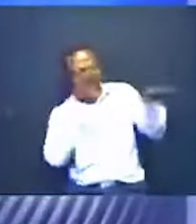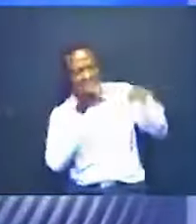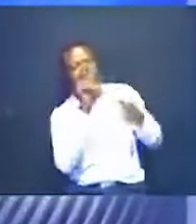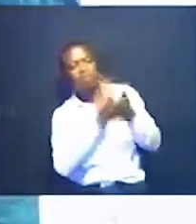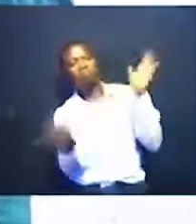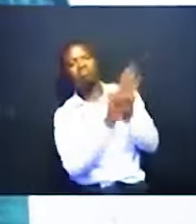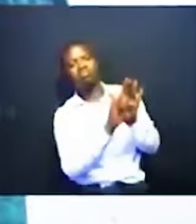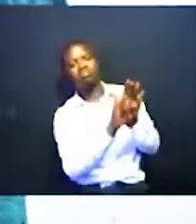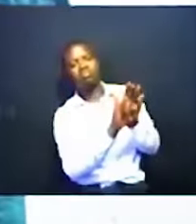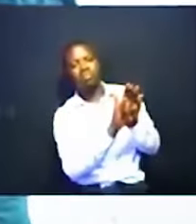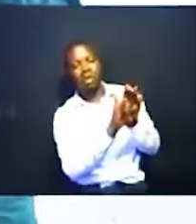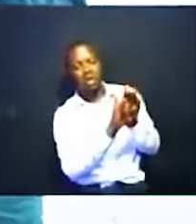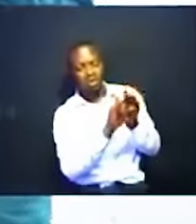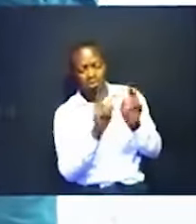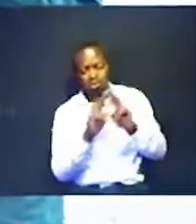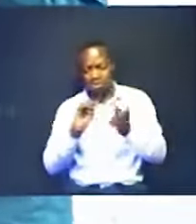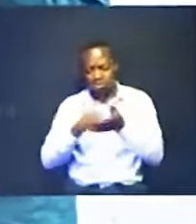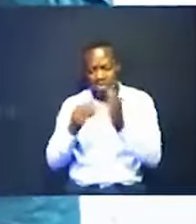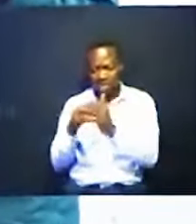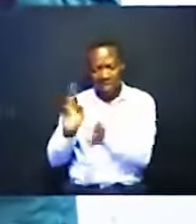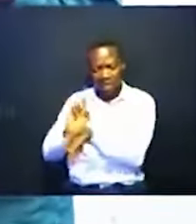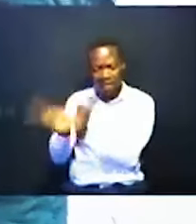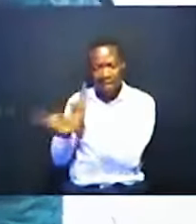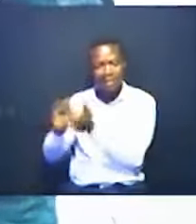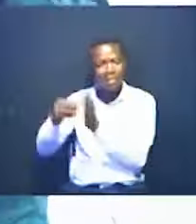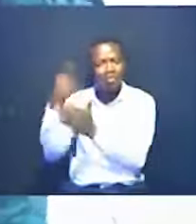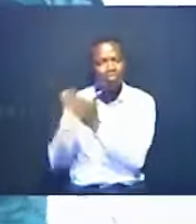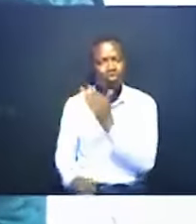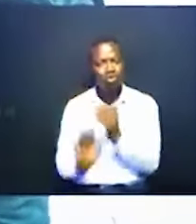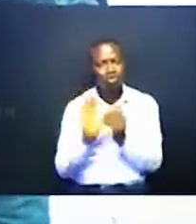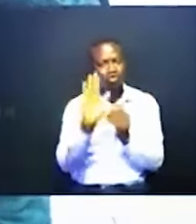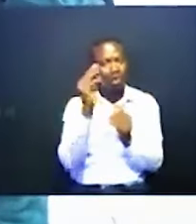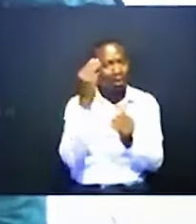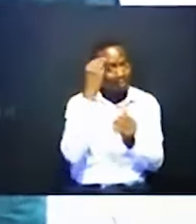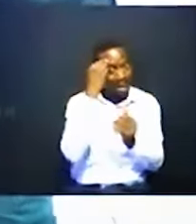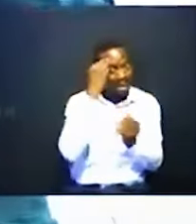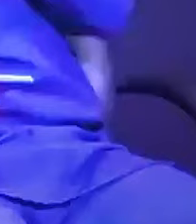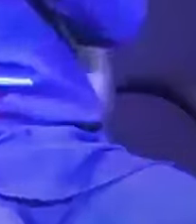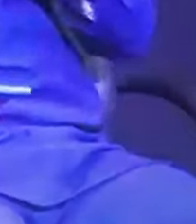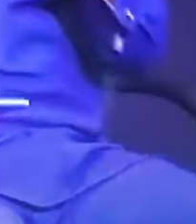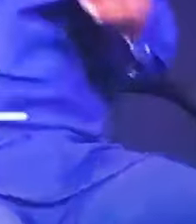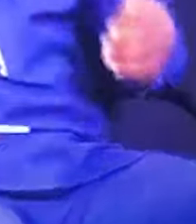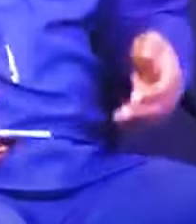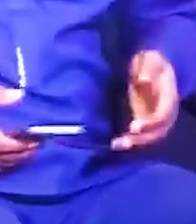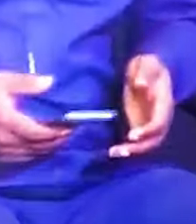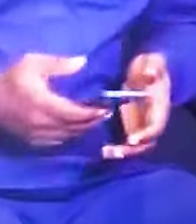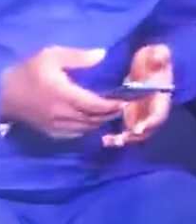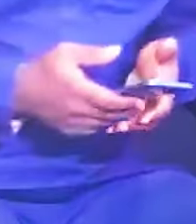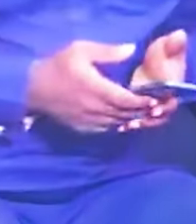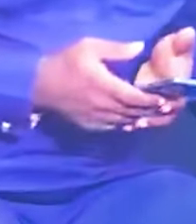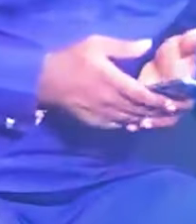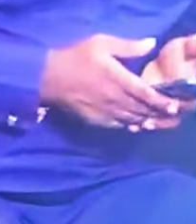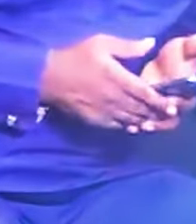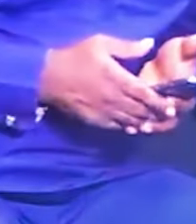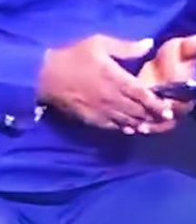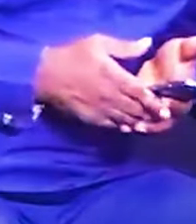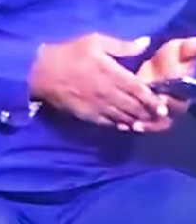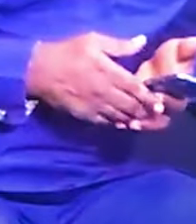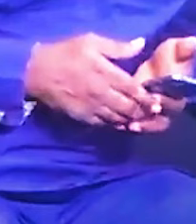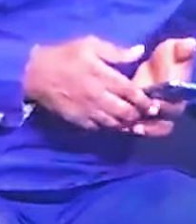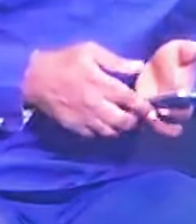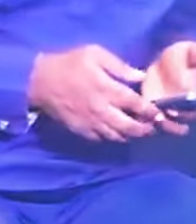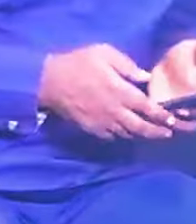actions. So repentance is simply change of mind. But it must be backed by an